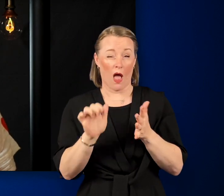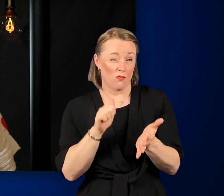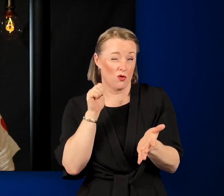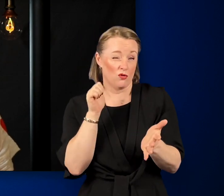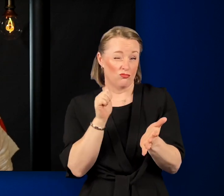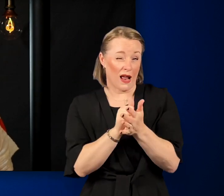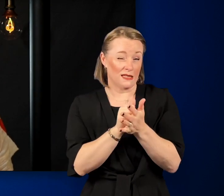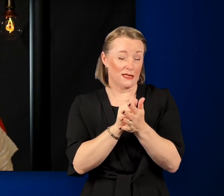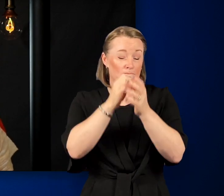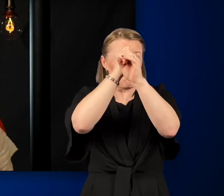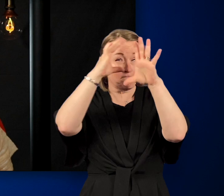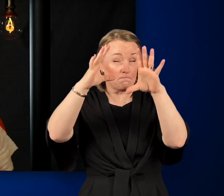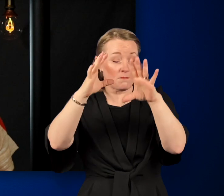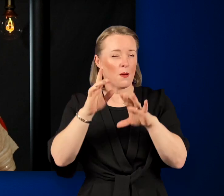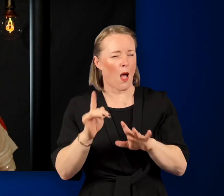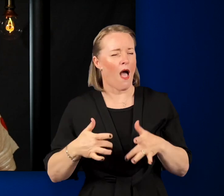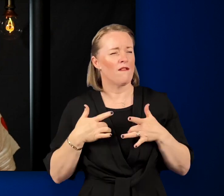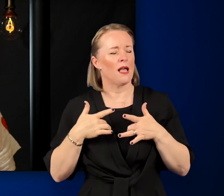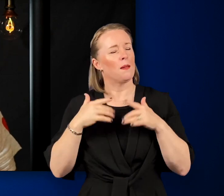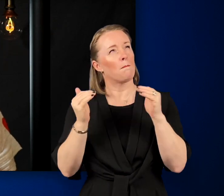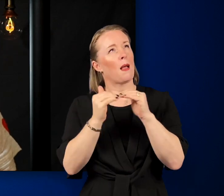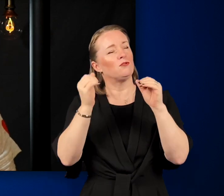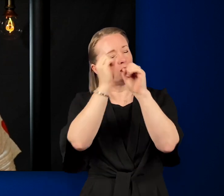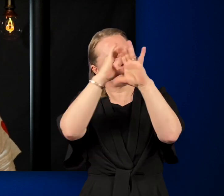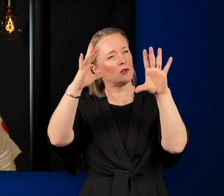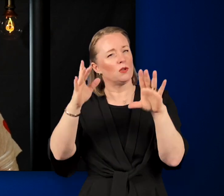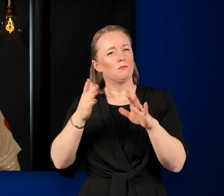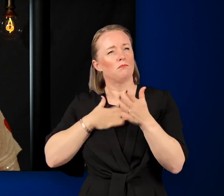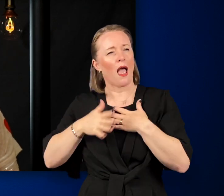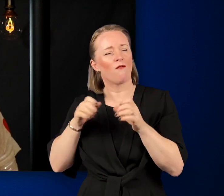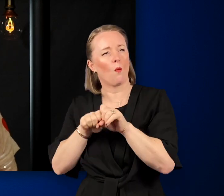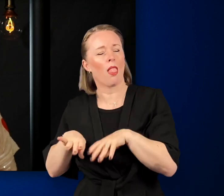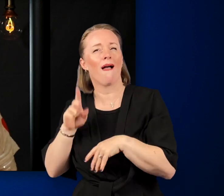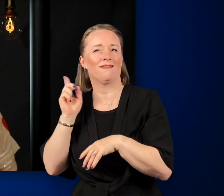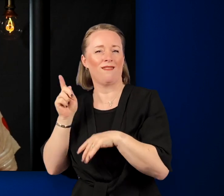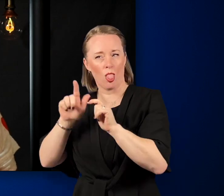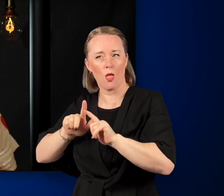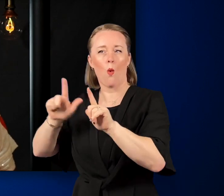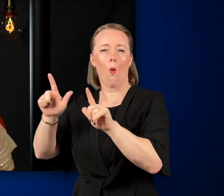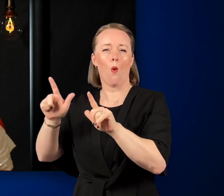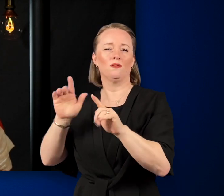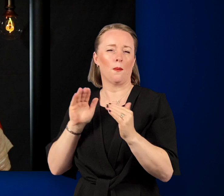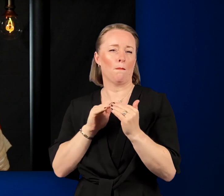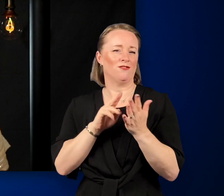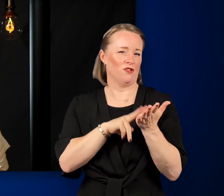differ, but I personally think that that understanding fits the words of this verse